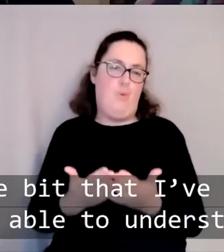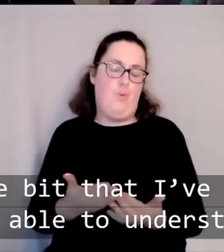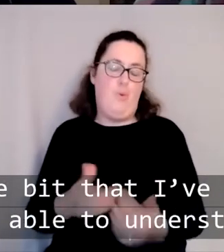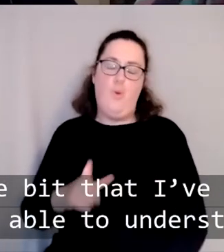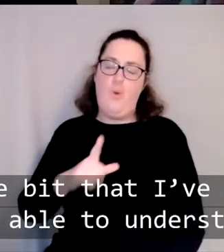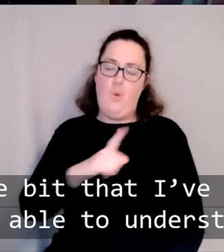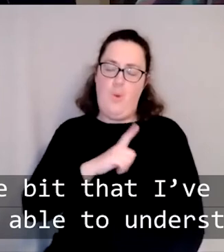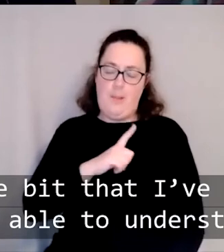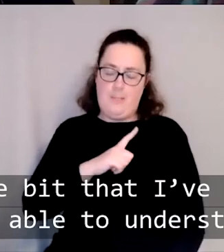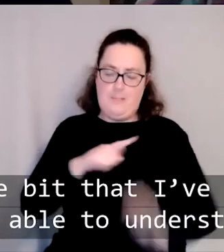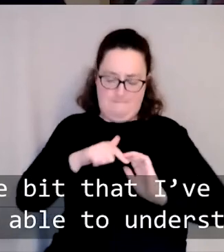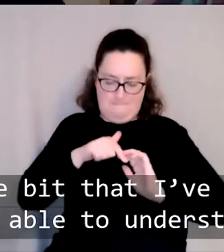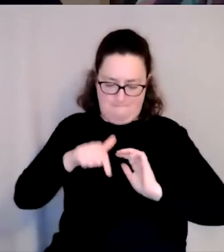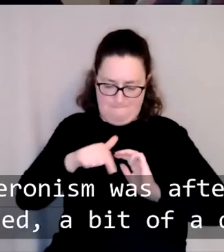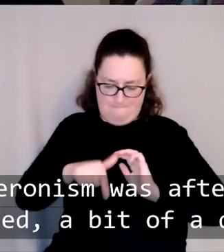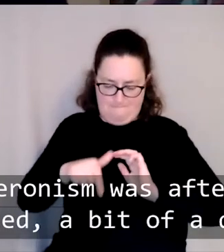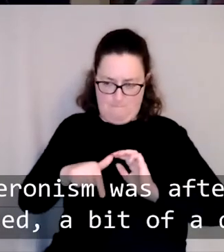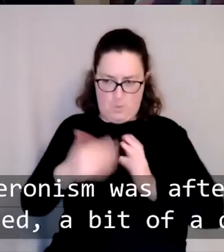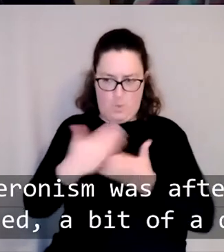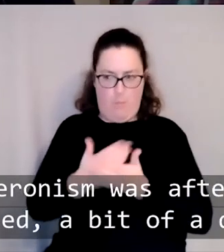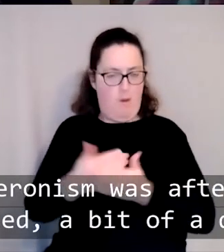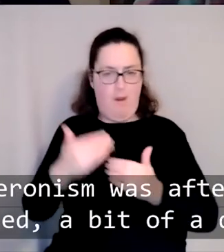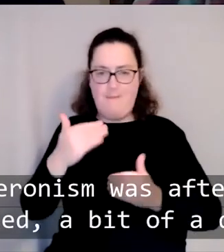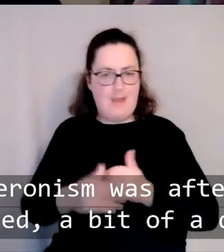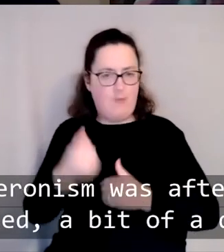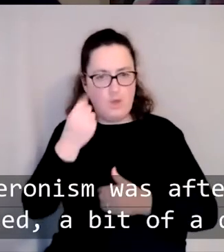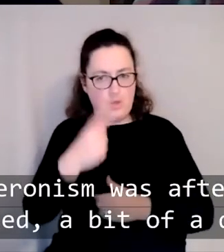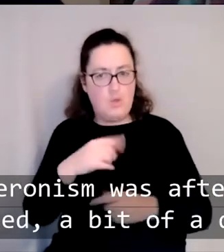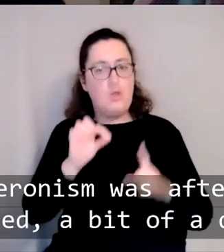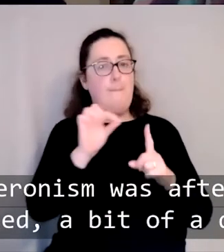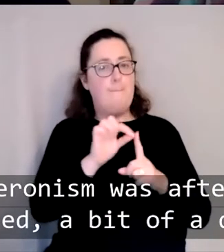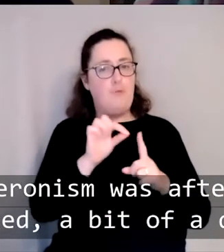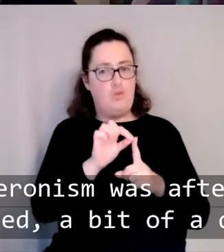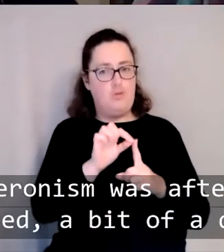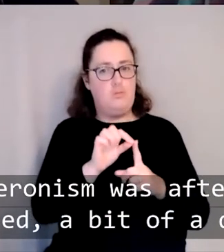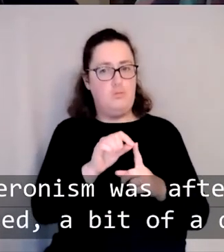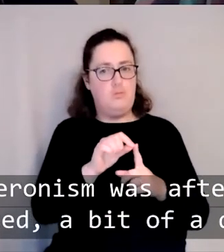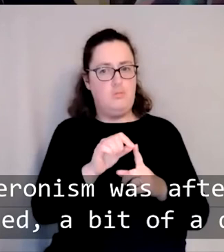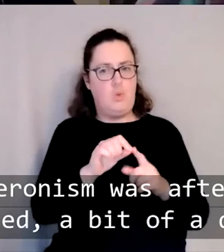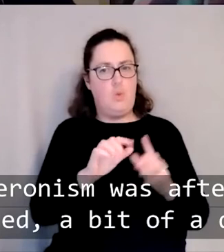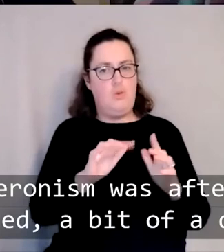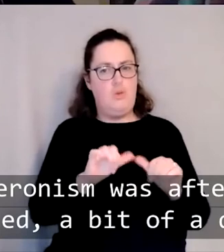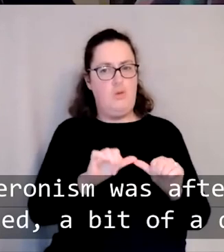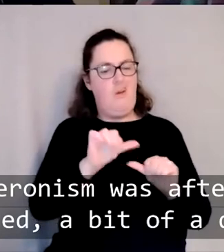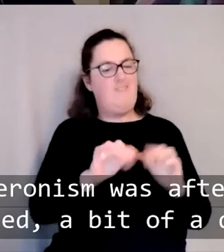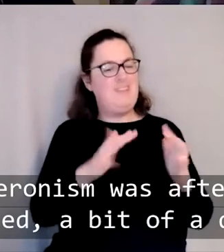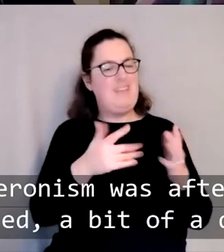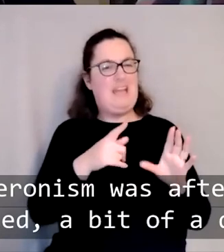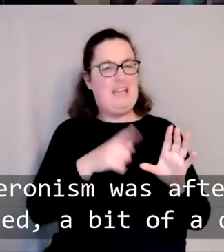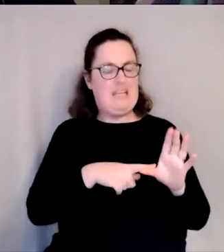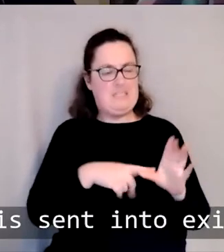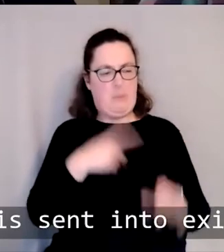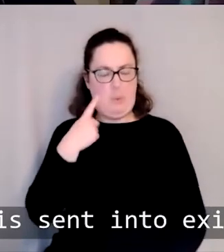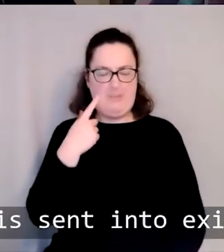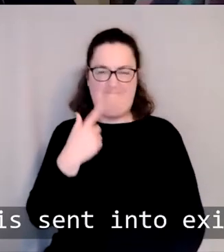the bit that I've never been able to understand. It goes, so Peronism was after 10 years, discredited, a bit of a